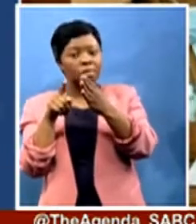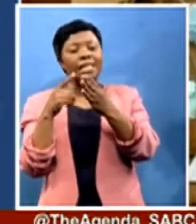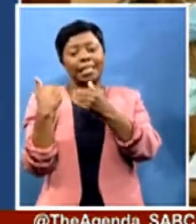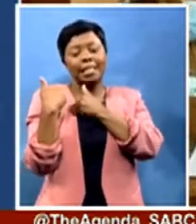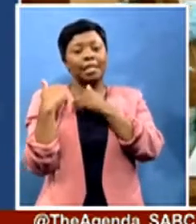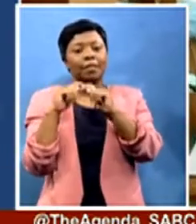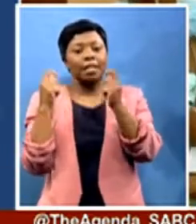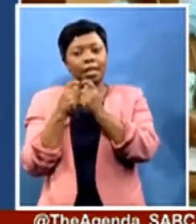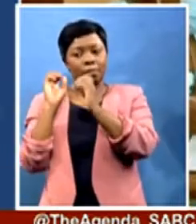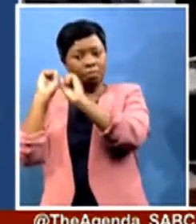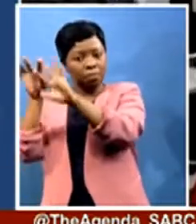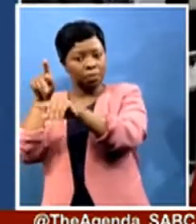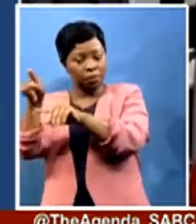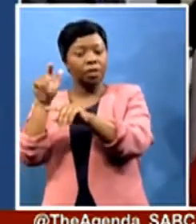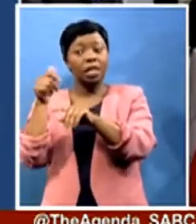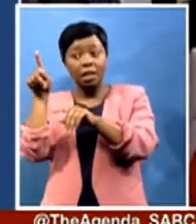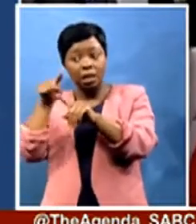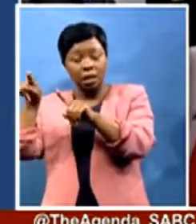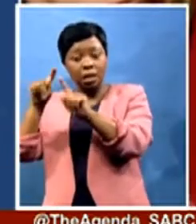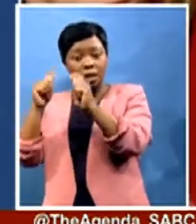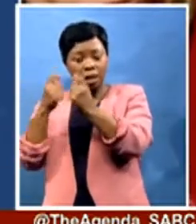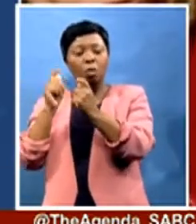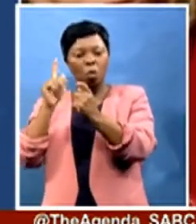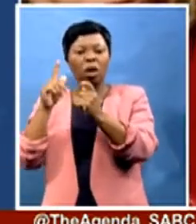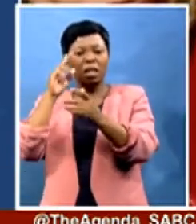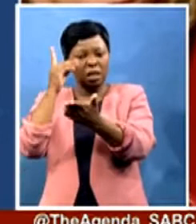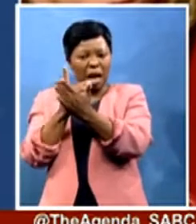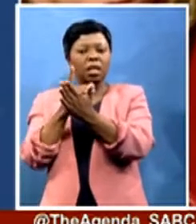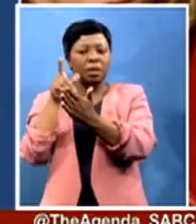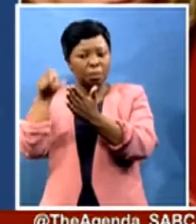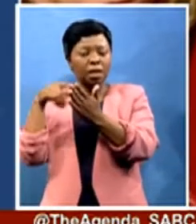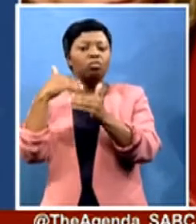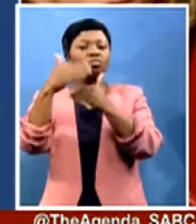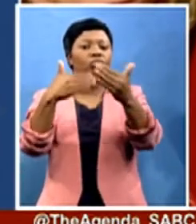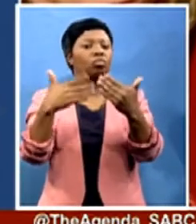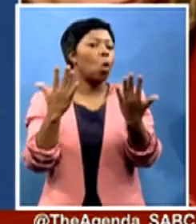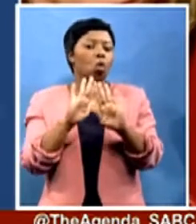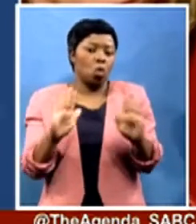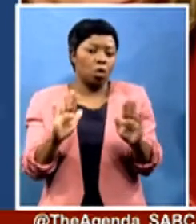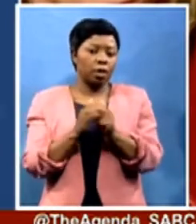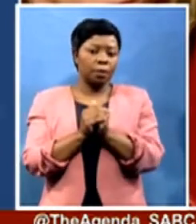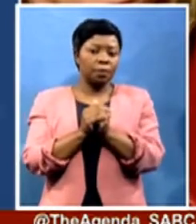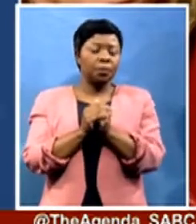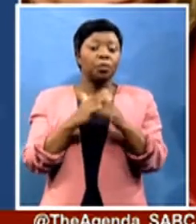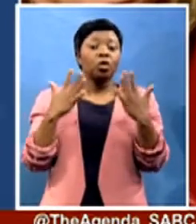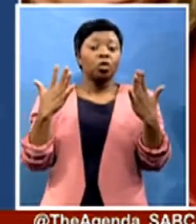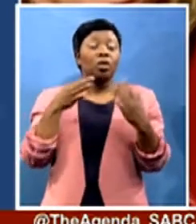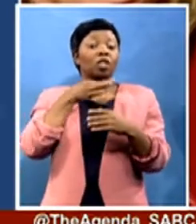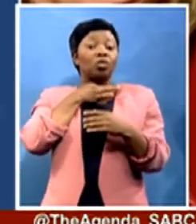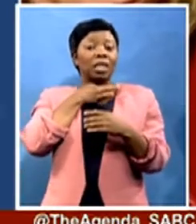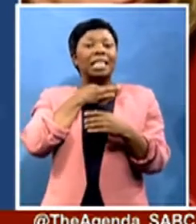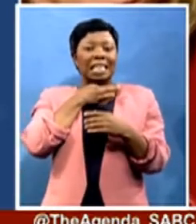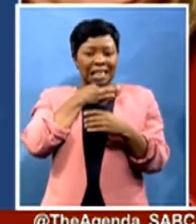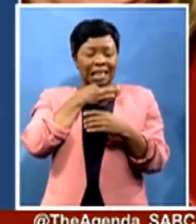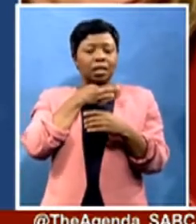with vaccination or not. So the risk is 1 in a million. What we say currently is that the